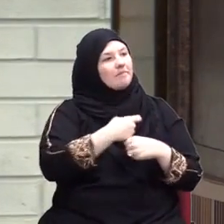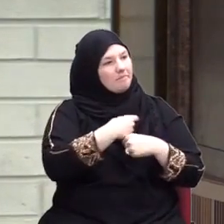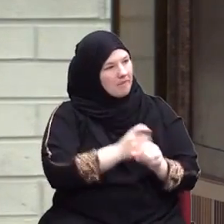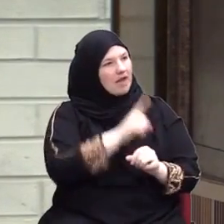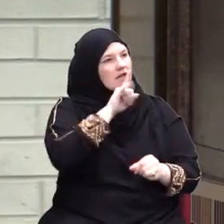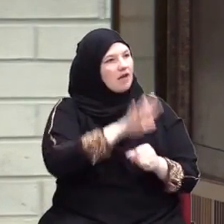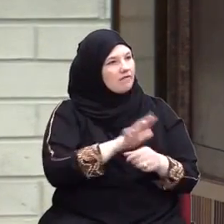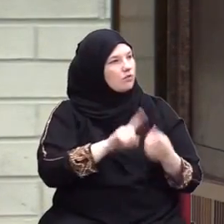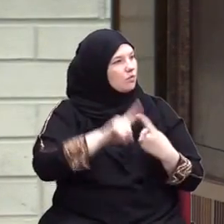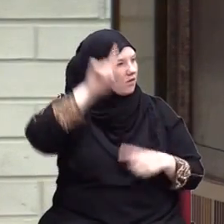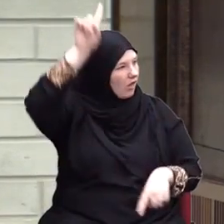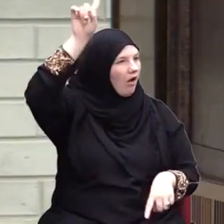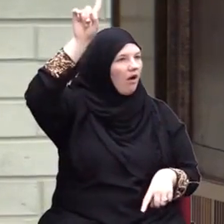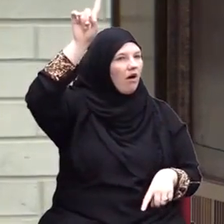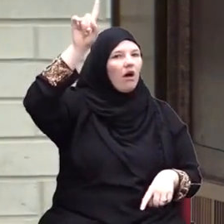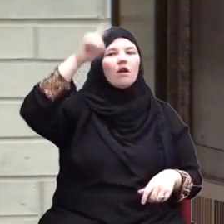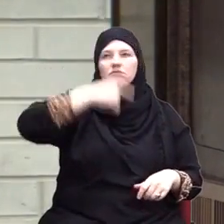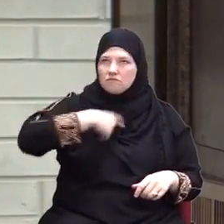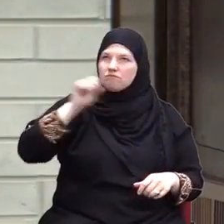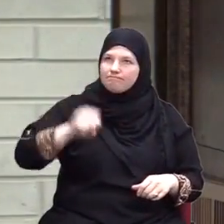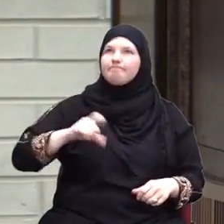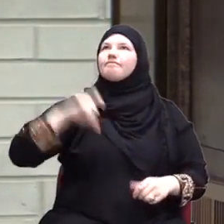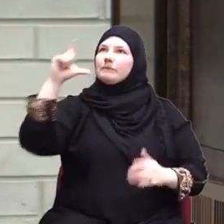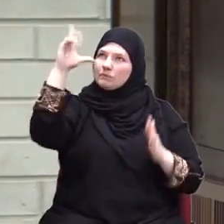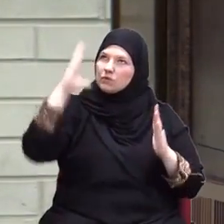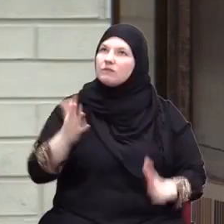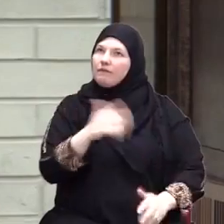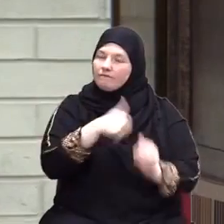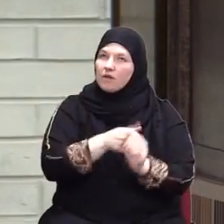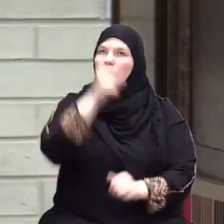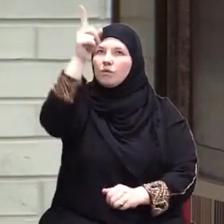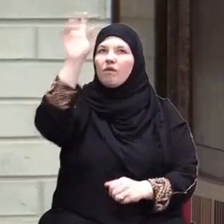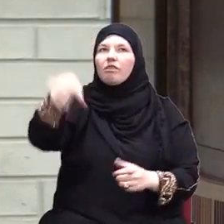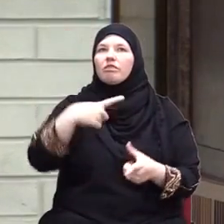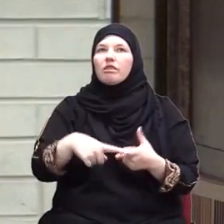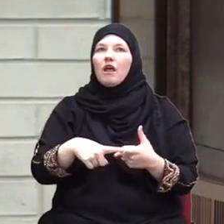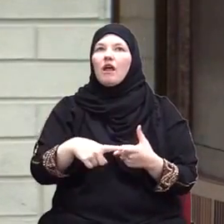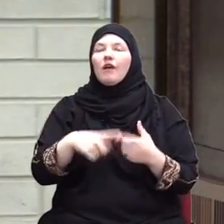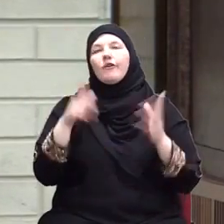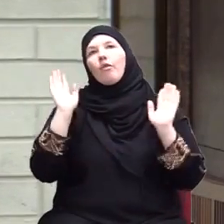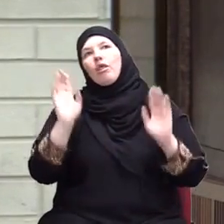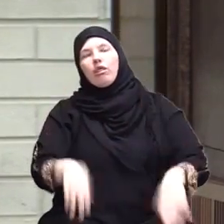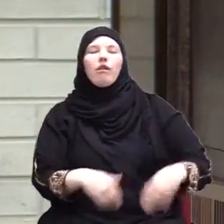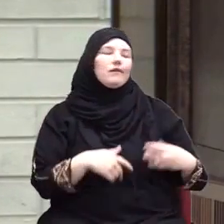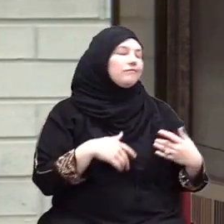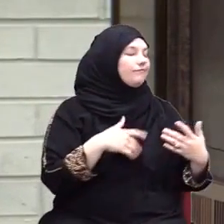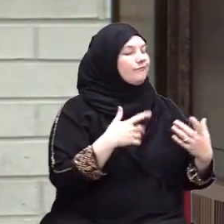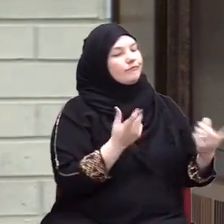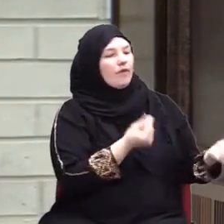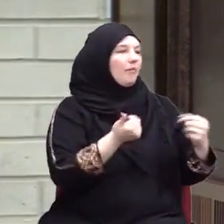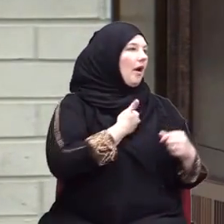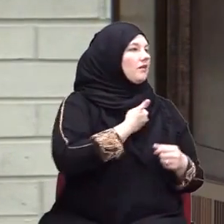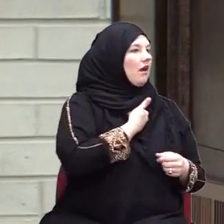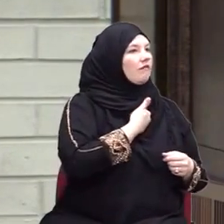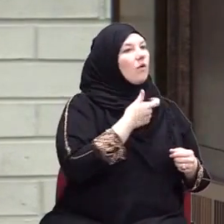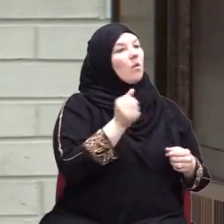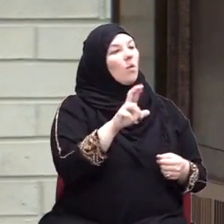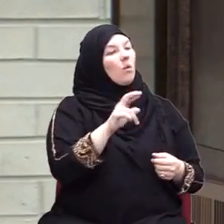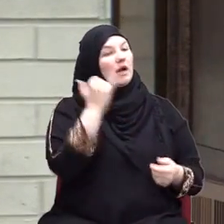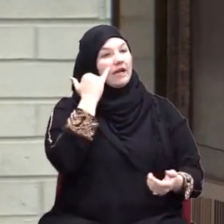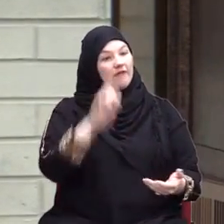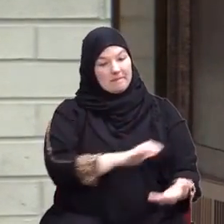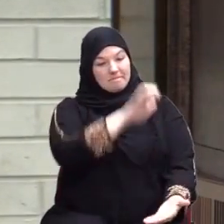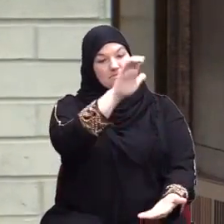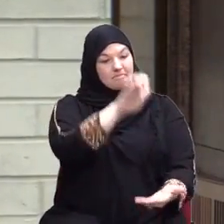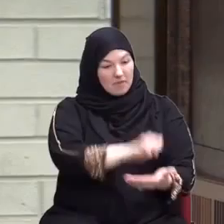commitment to Allah, they break away from that commitment. After they marry, based on the book and the